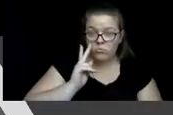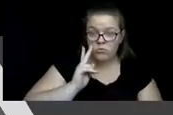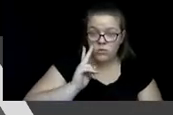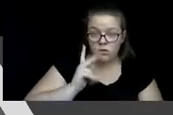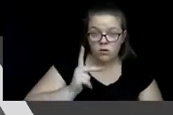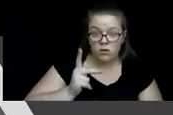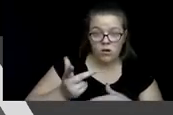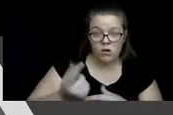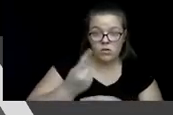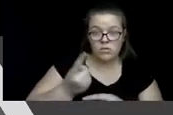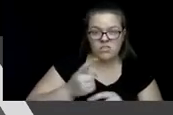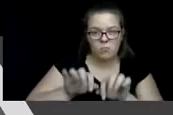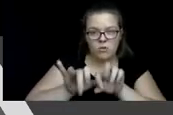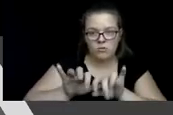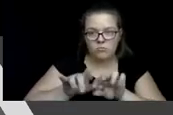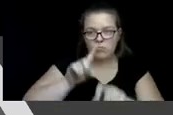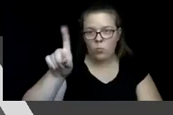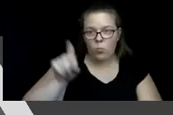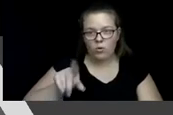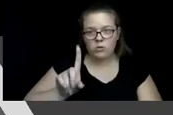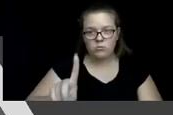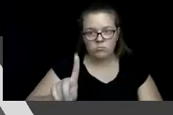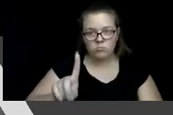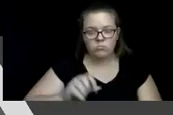if someone's typing a question.